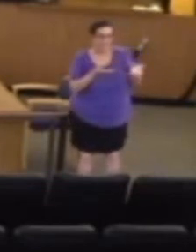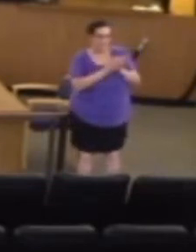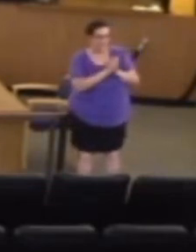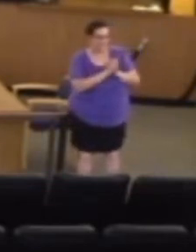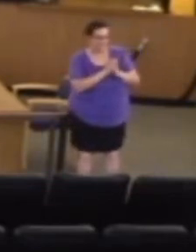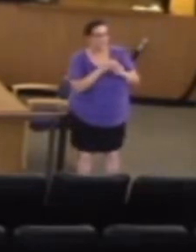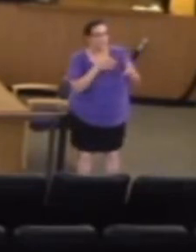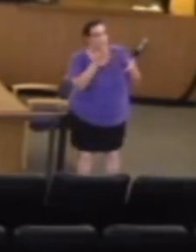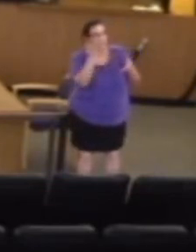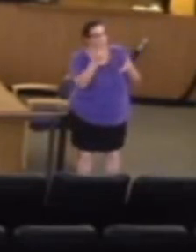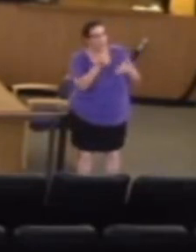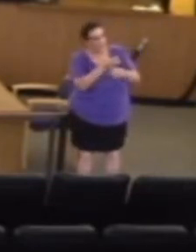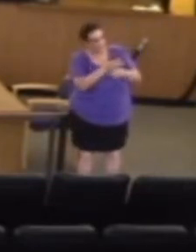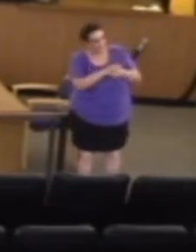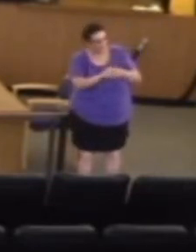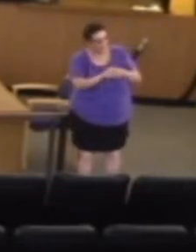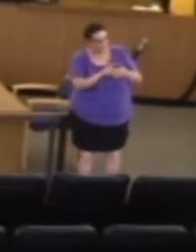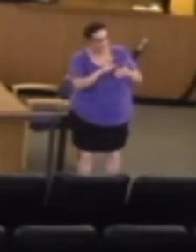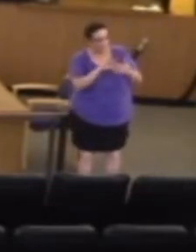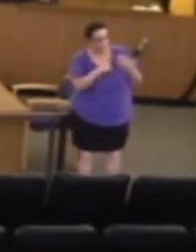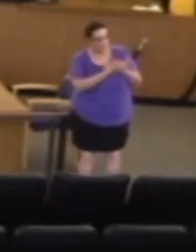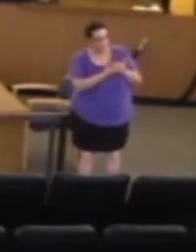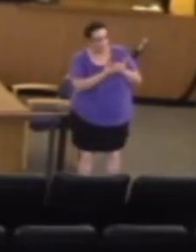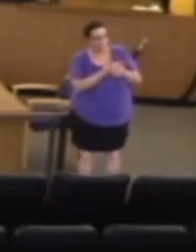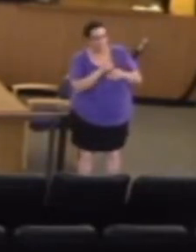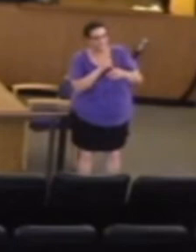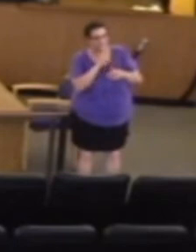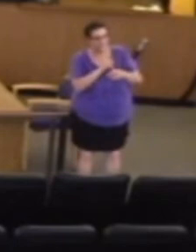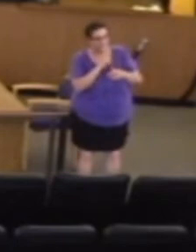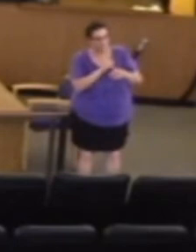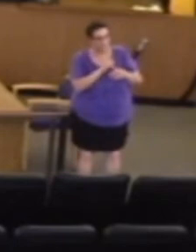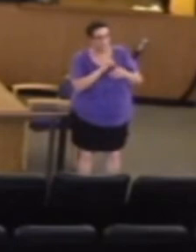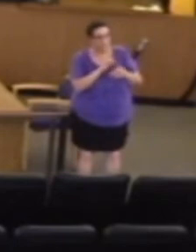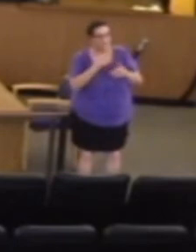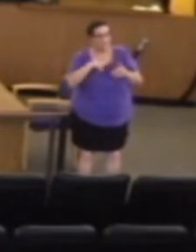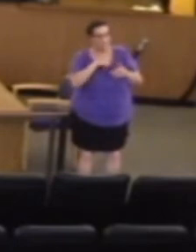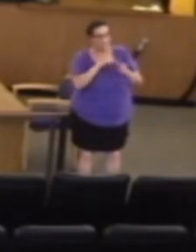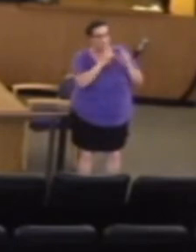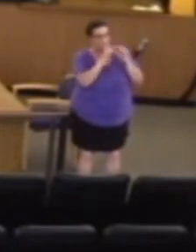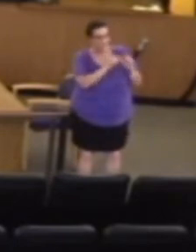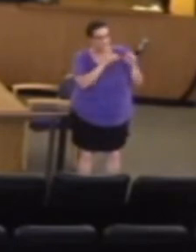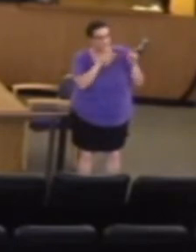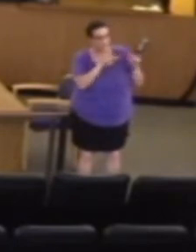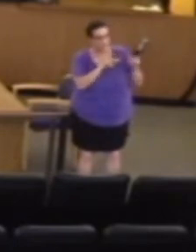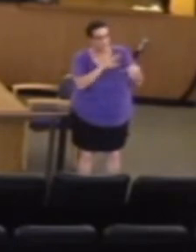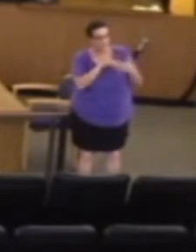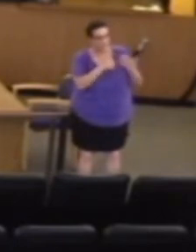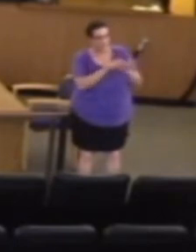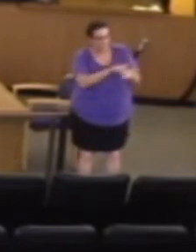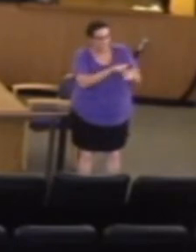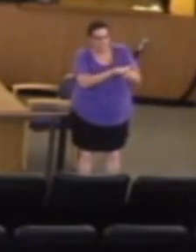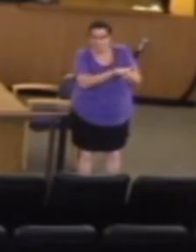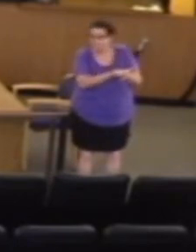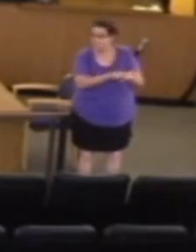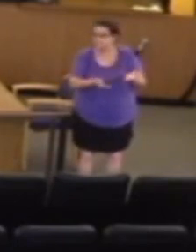why it is we transferred and the safeguards he put into effect to actually make sure we are diligently watching these funds.